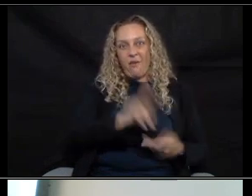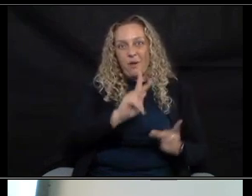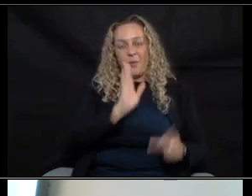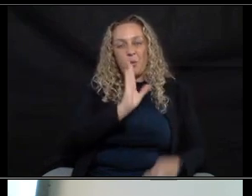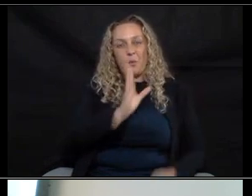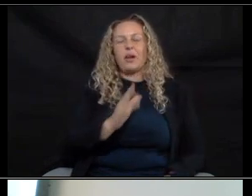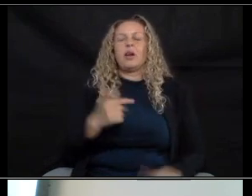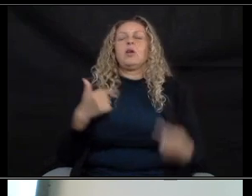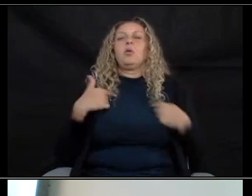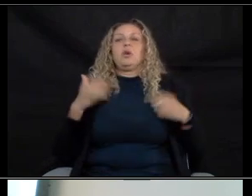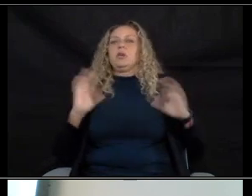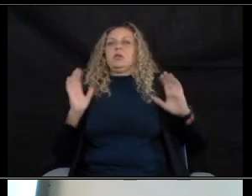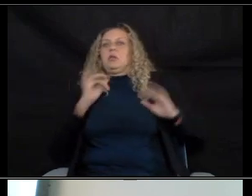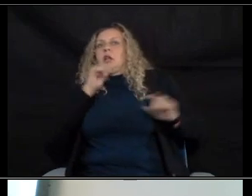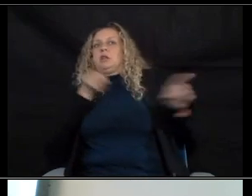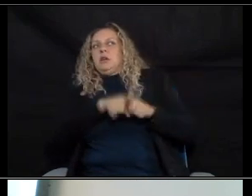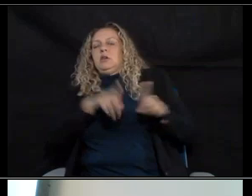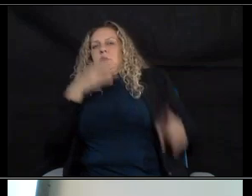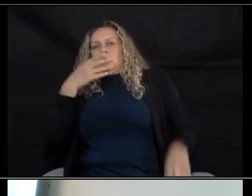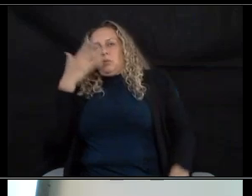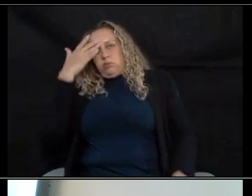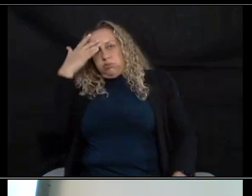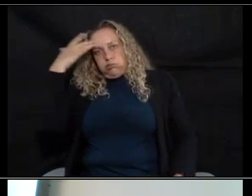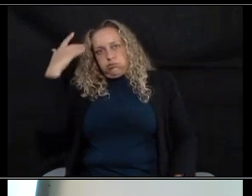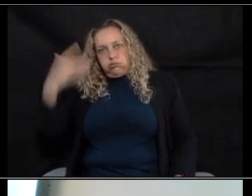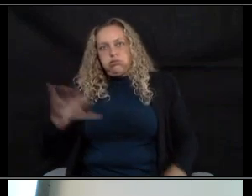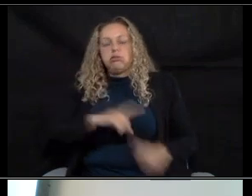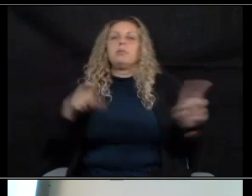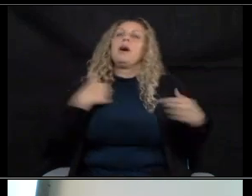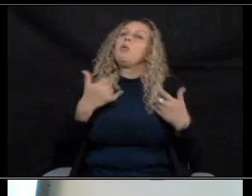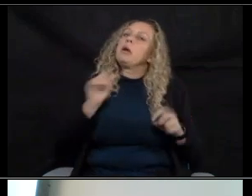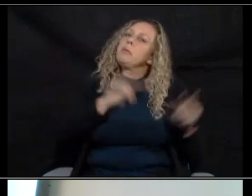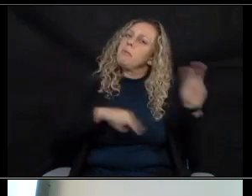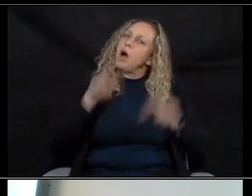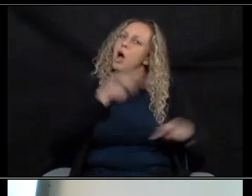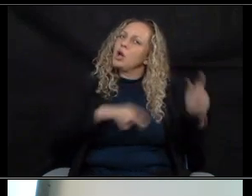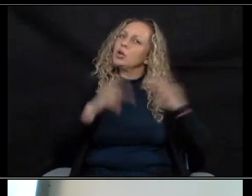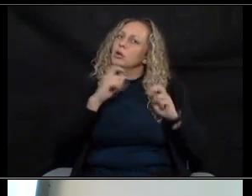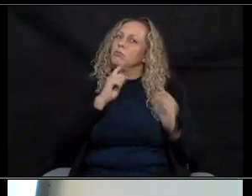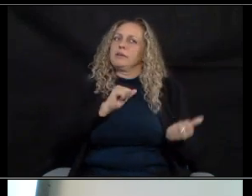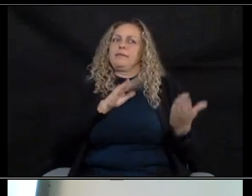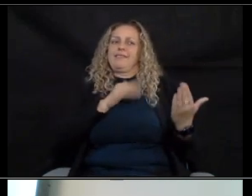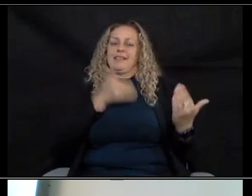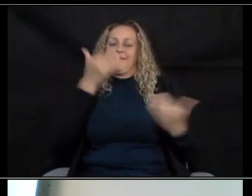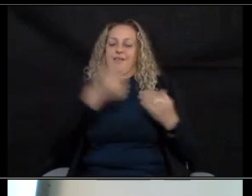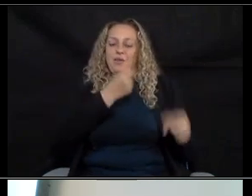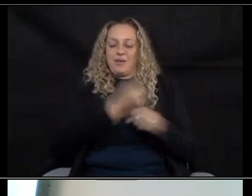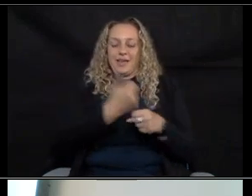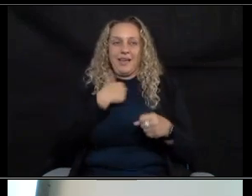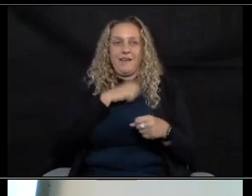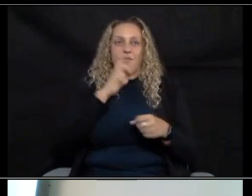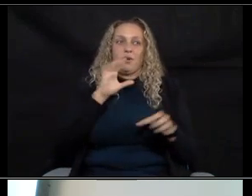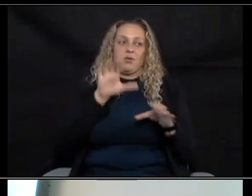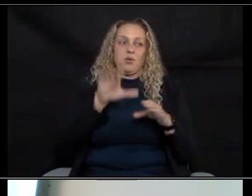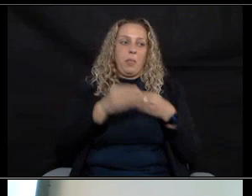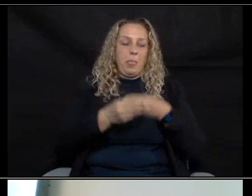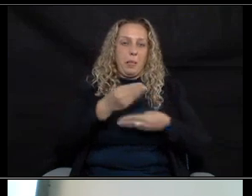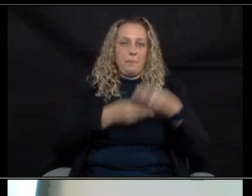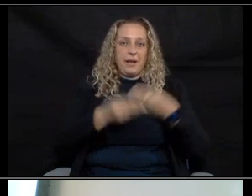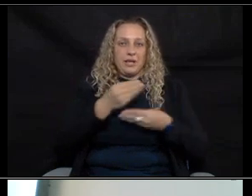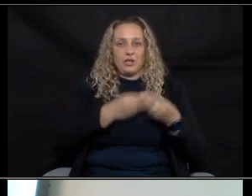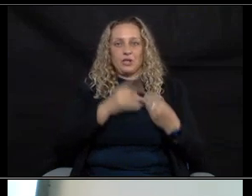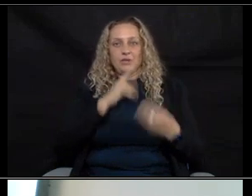We're not at that point to have to do that. And then we monitor closely what we may be facing the following year as we go into our budget